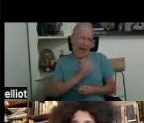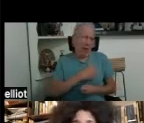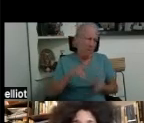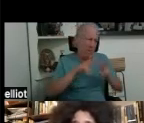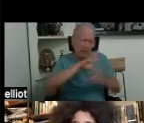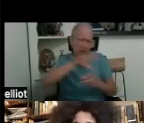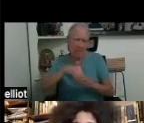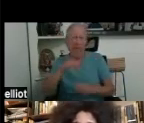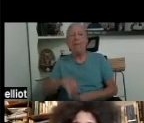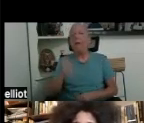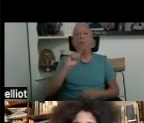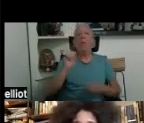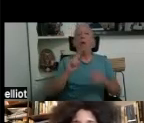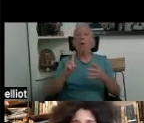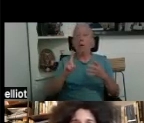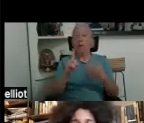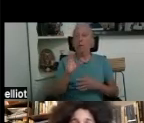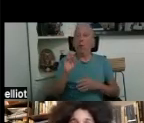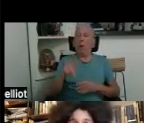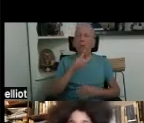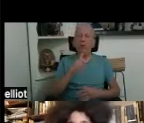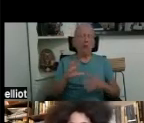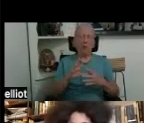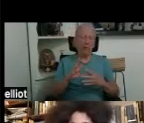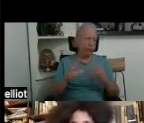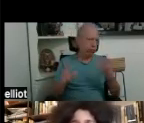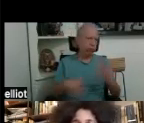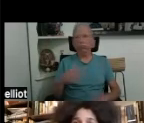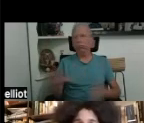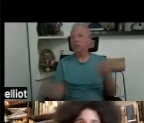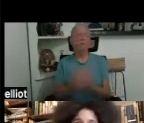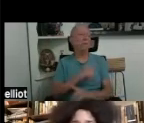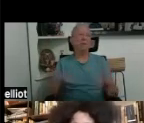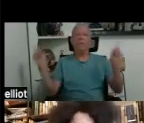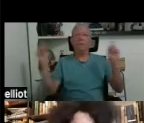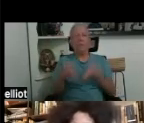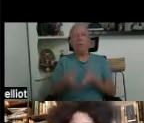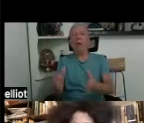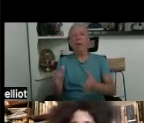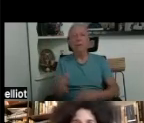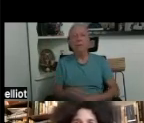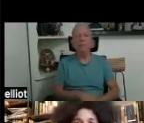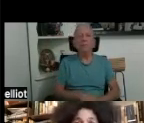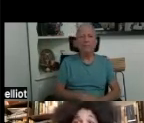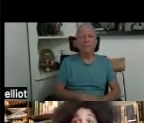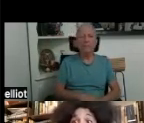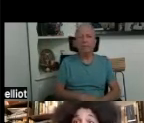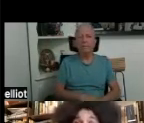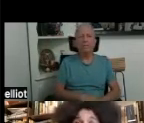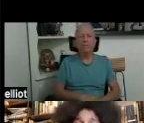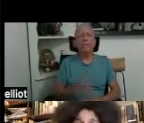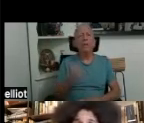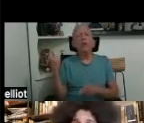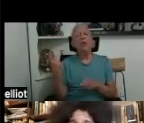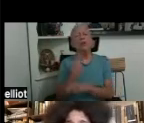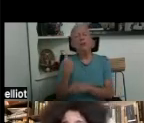really break the mold. In business, cash is usually king. Spend the most